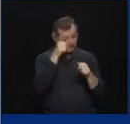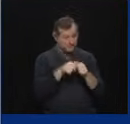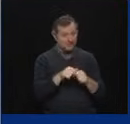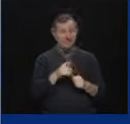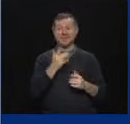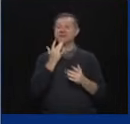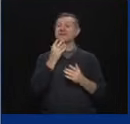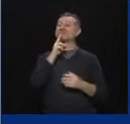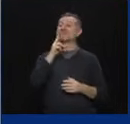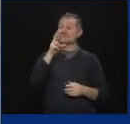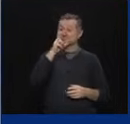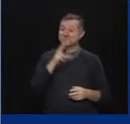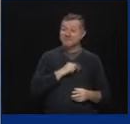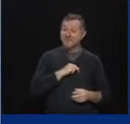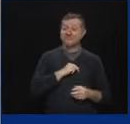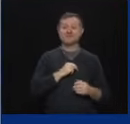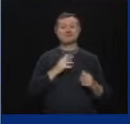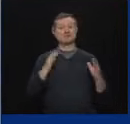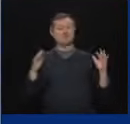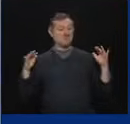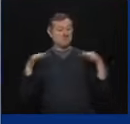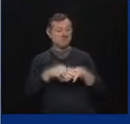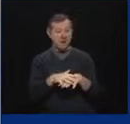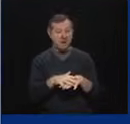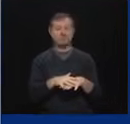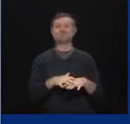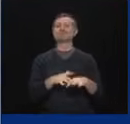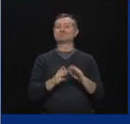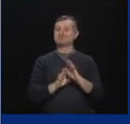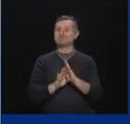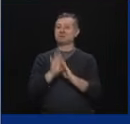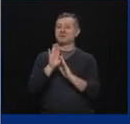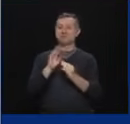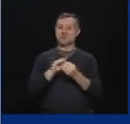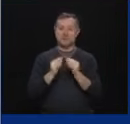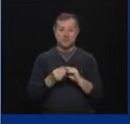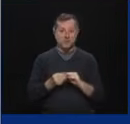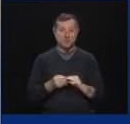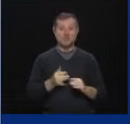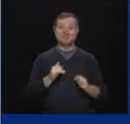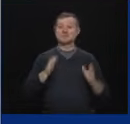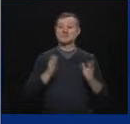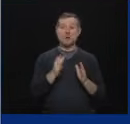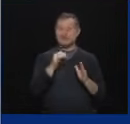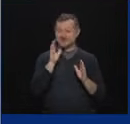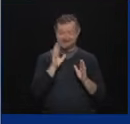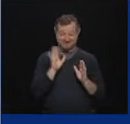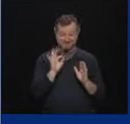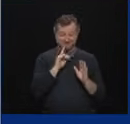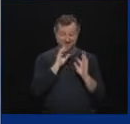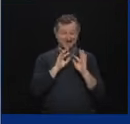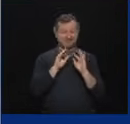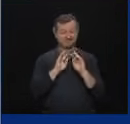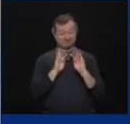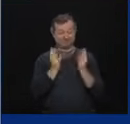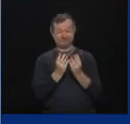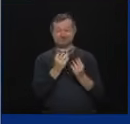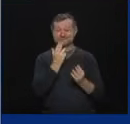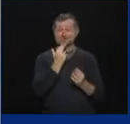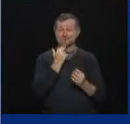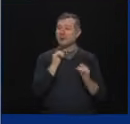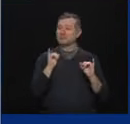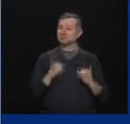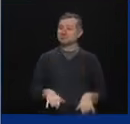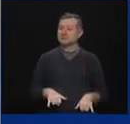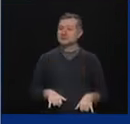We tried to tell people to gather very in small settings, not to congregate in large gatherings with family and friends. I